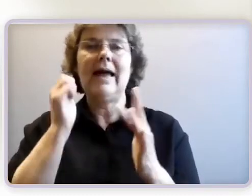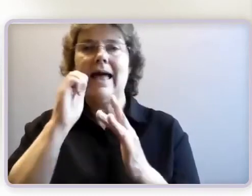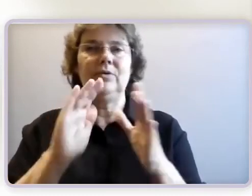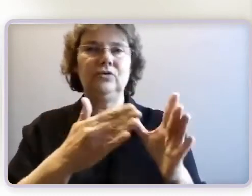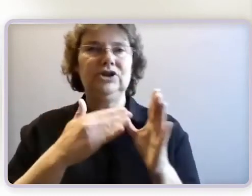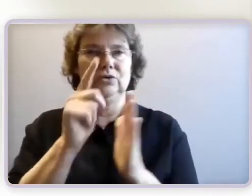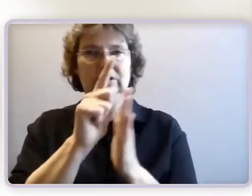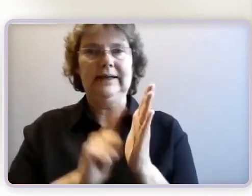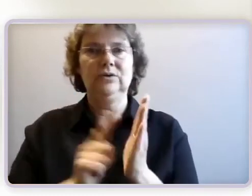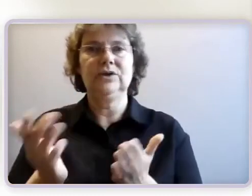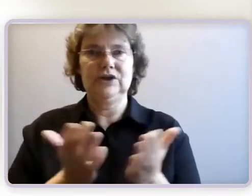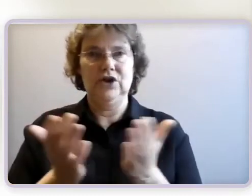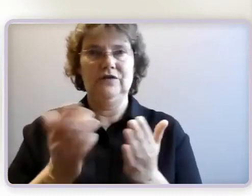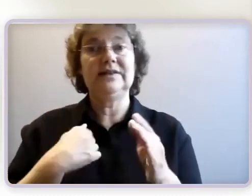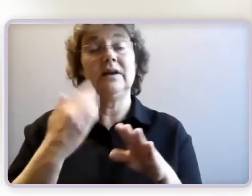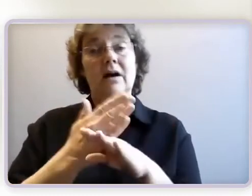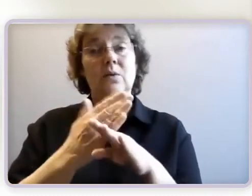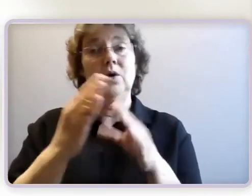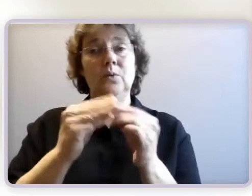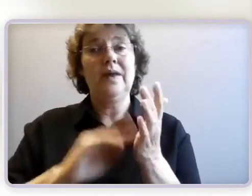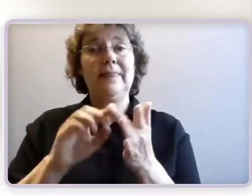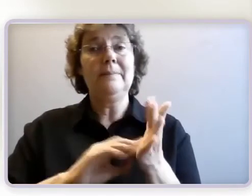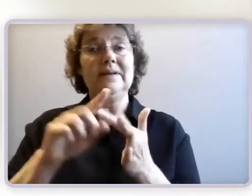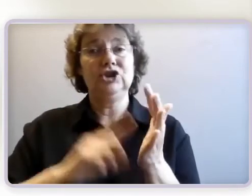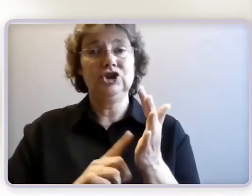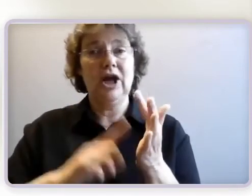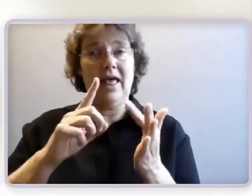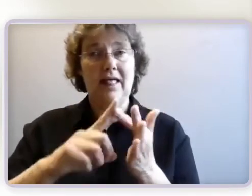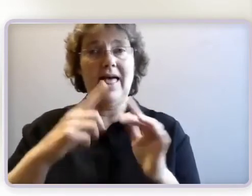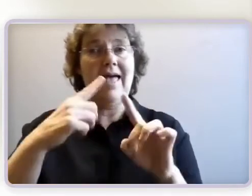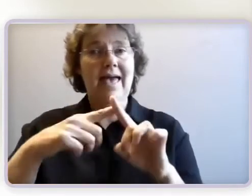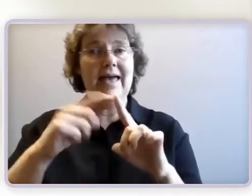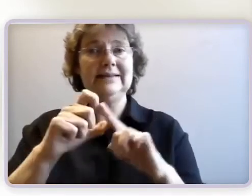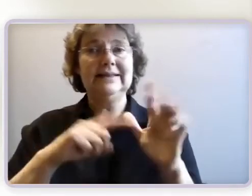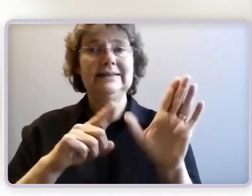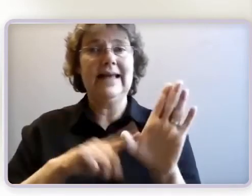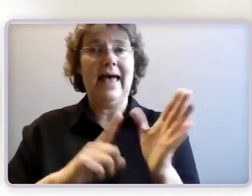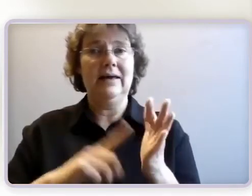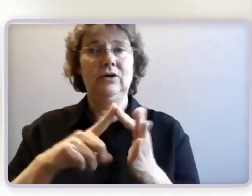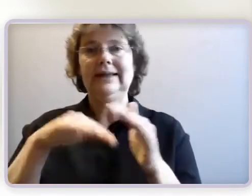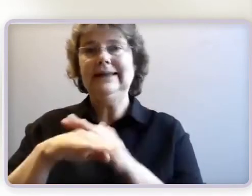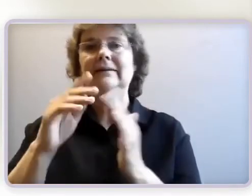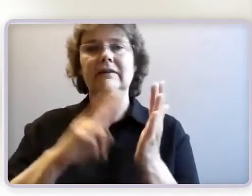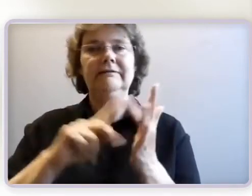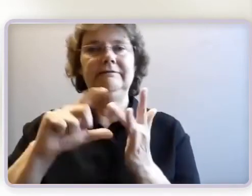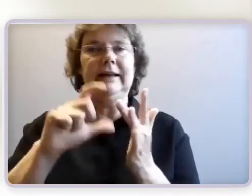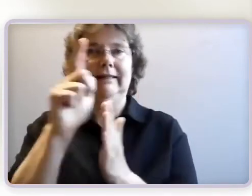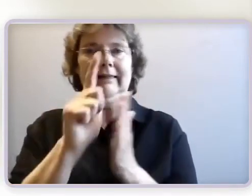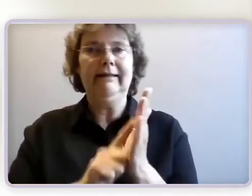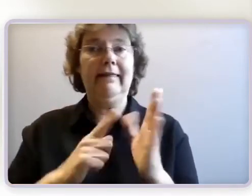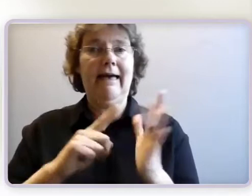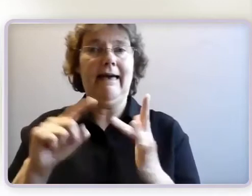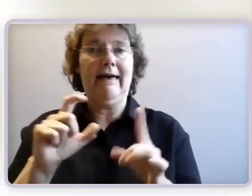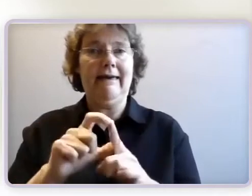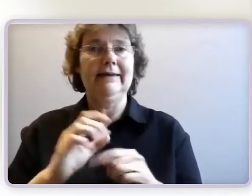I'm also working with Michelle and Dayle, based at Victorian Legal Aid. I will be talking for the first